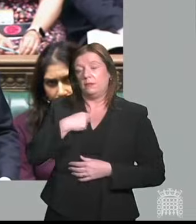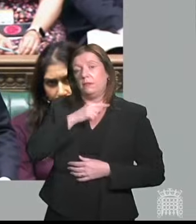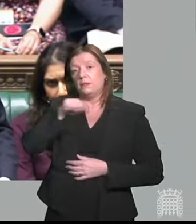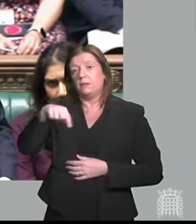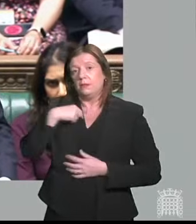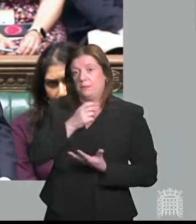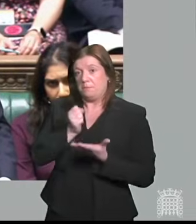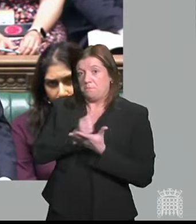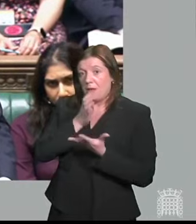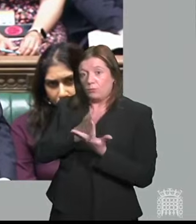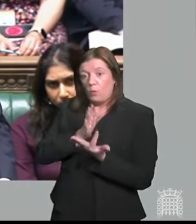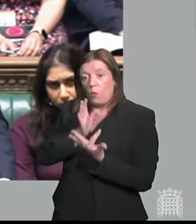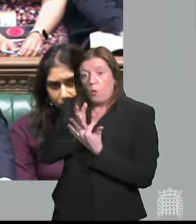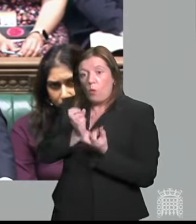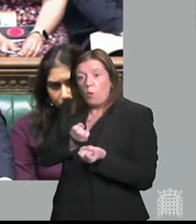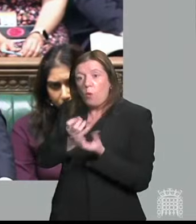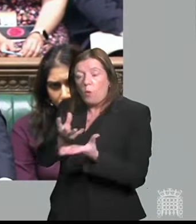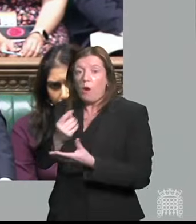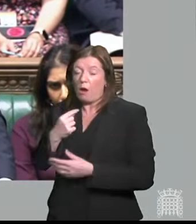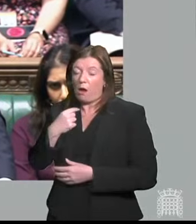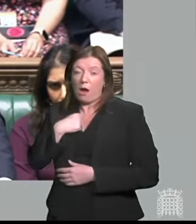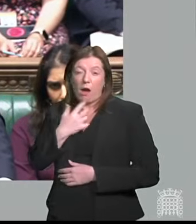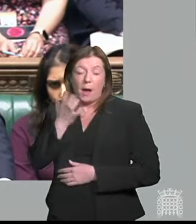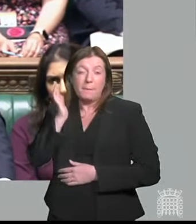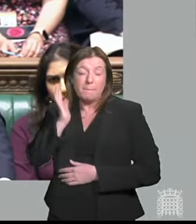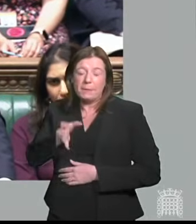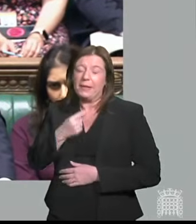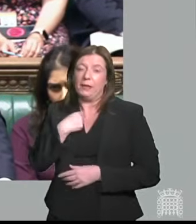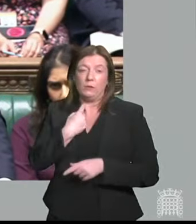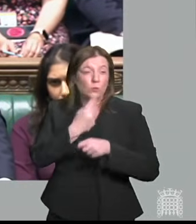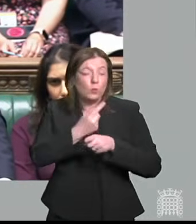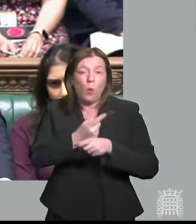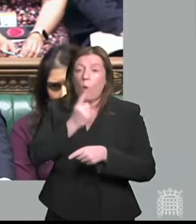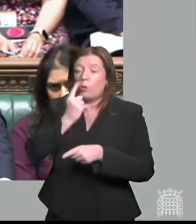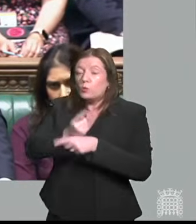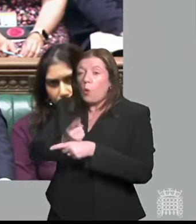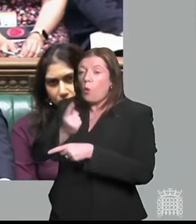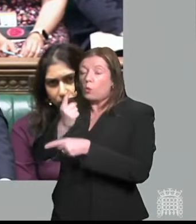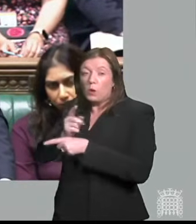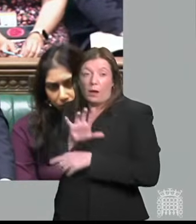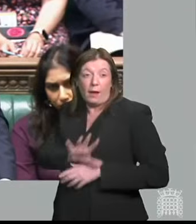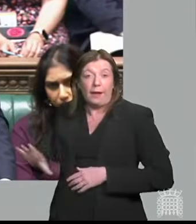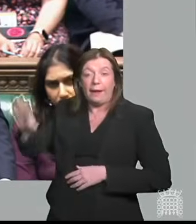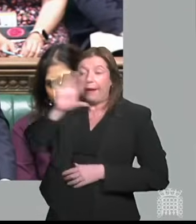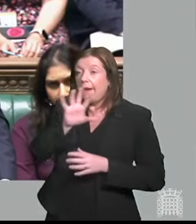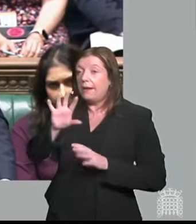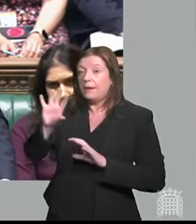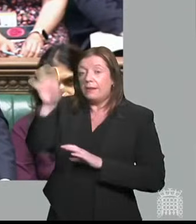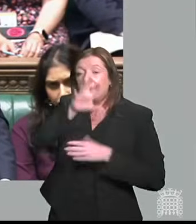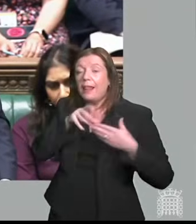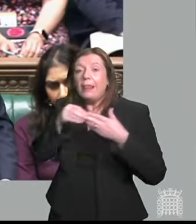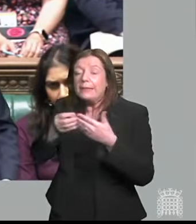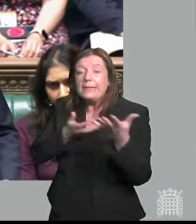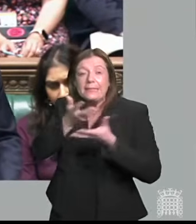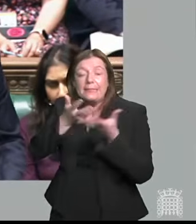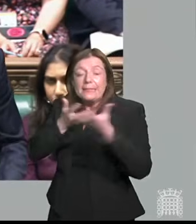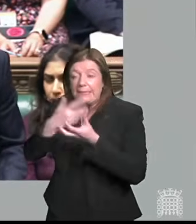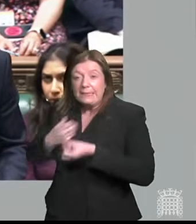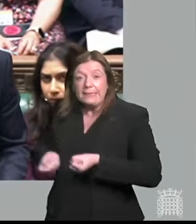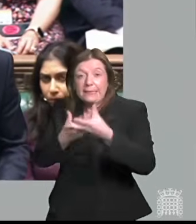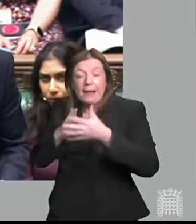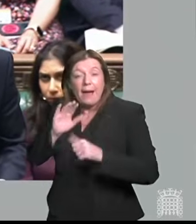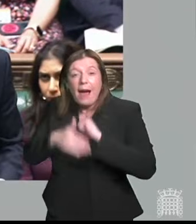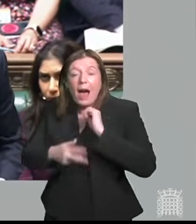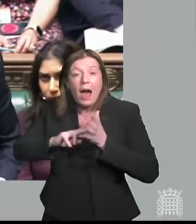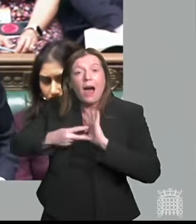humanitarian access in all of my conversations as a priority with every leader in the region, and we will continue working with them to